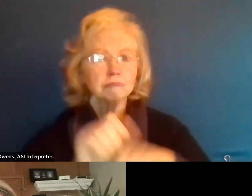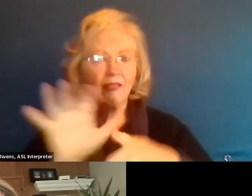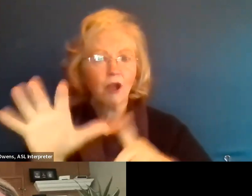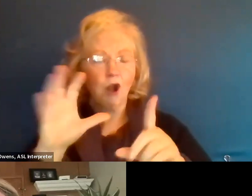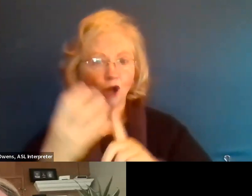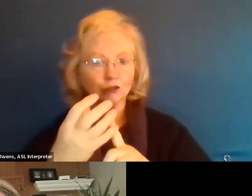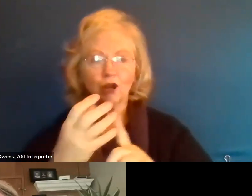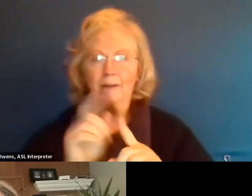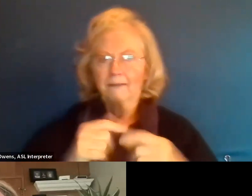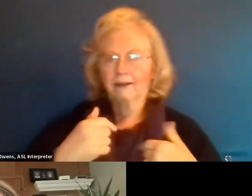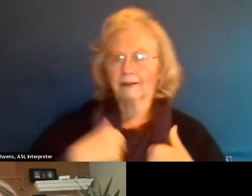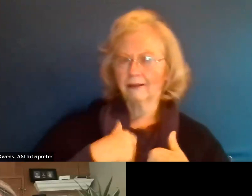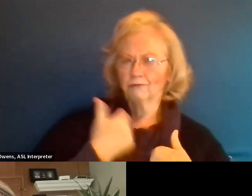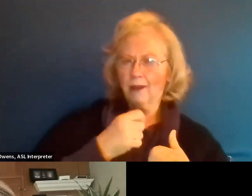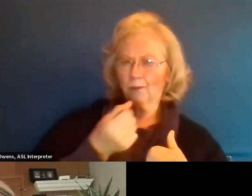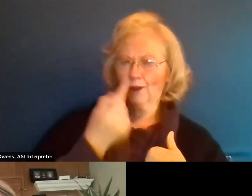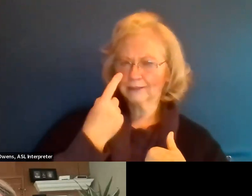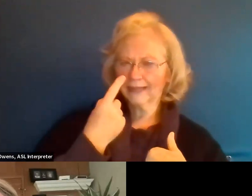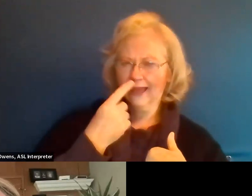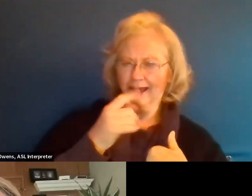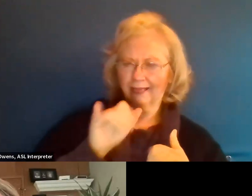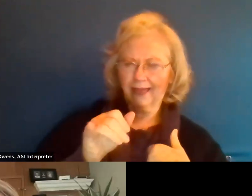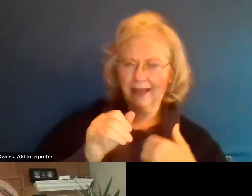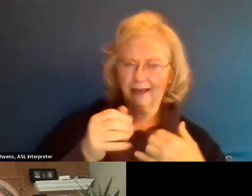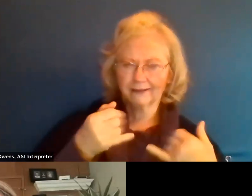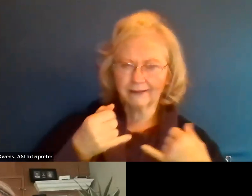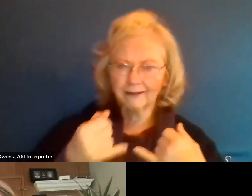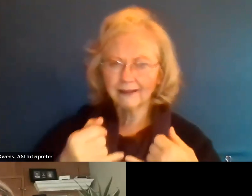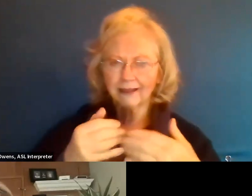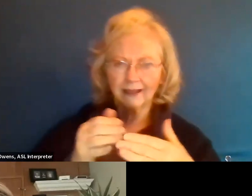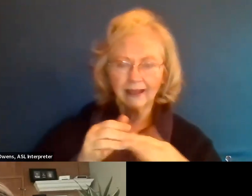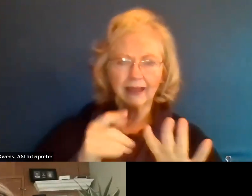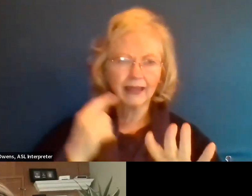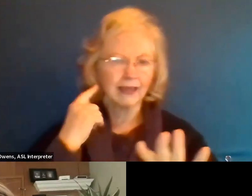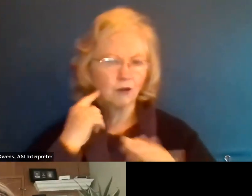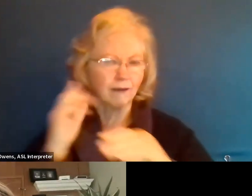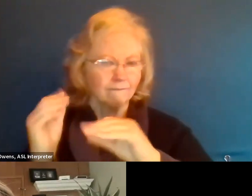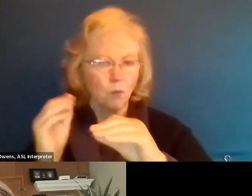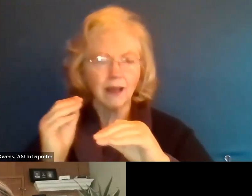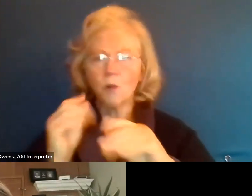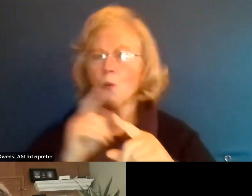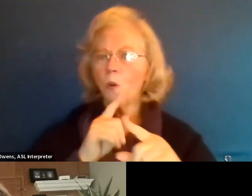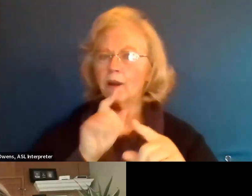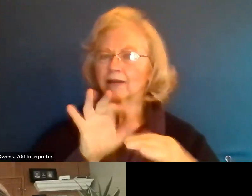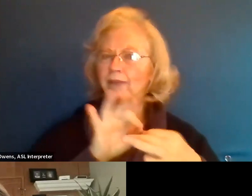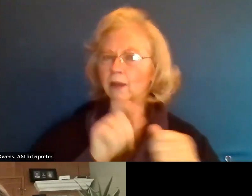really understand what that fine line is between, hearing voices and having spiritual